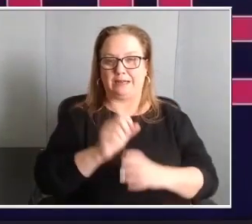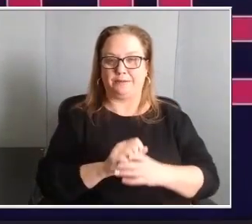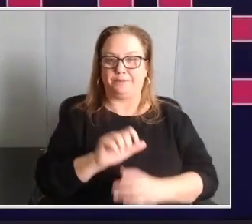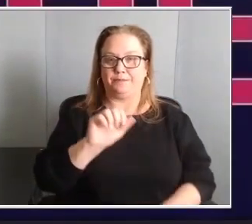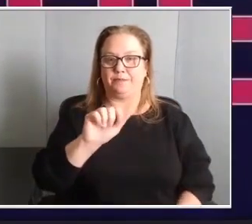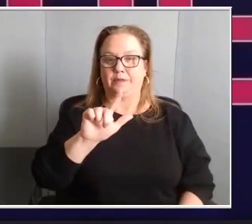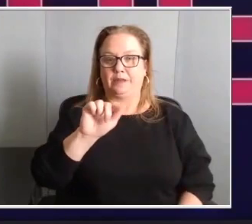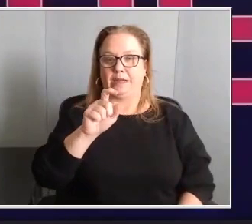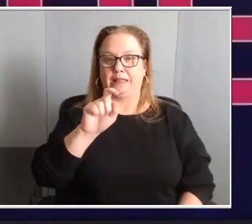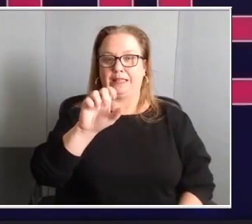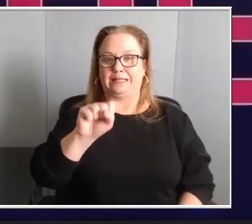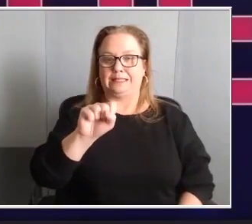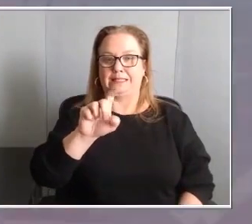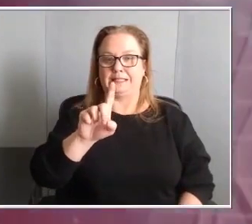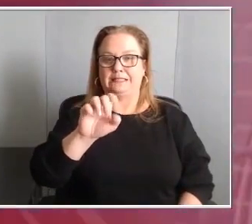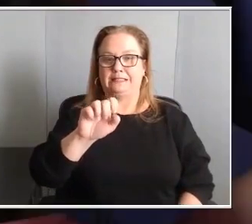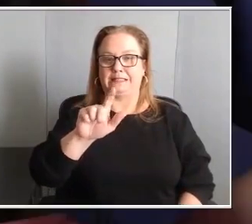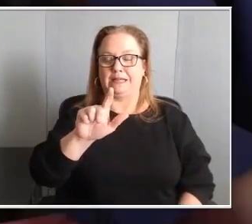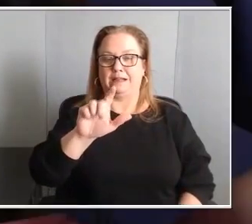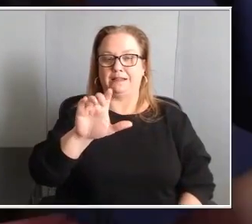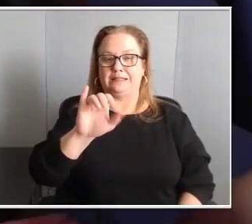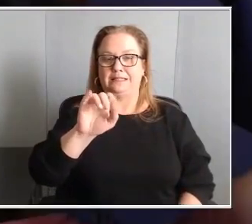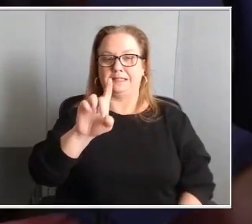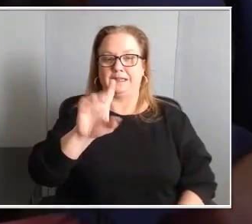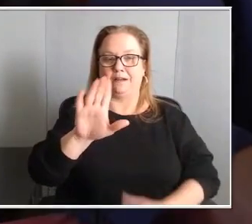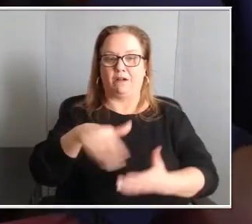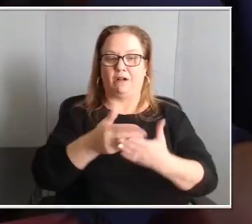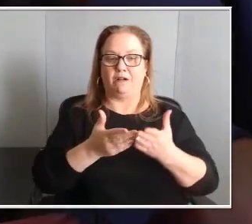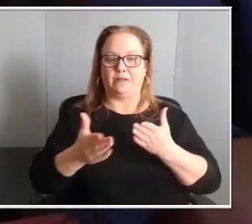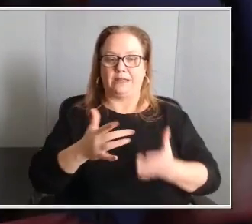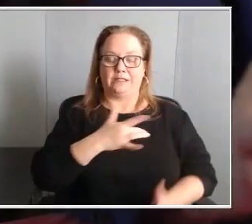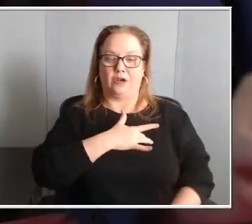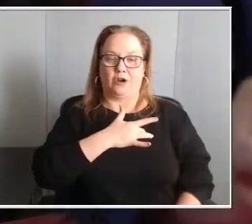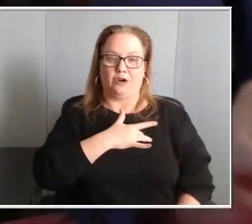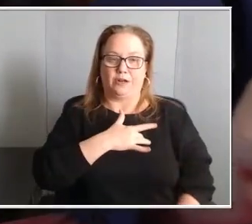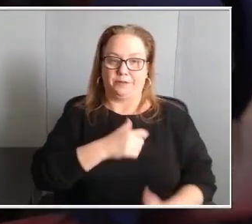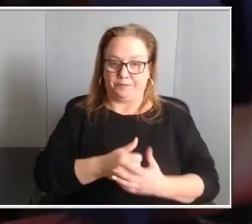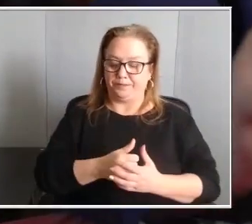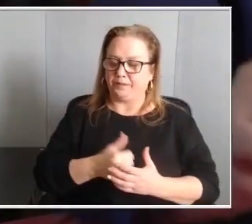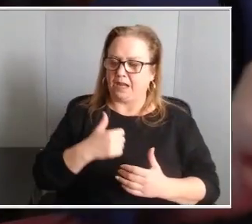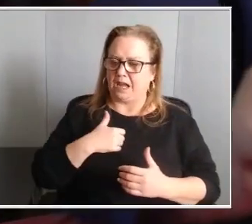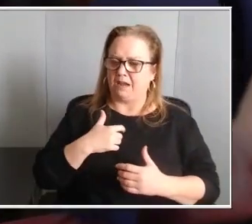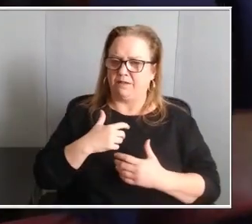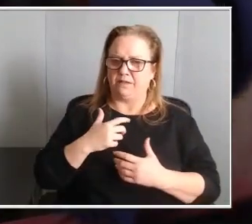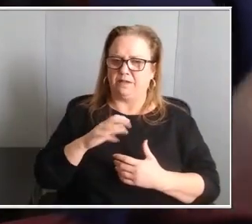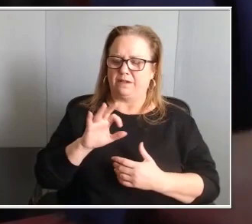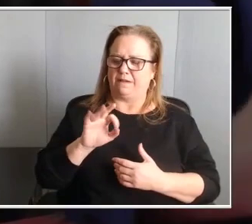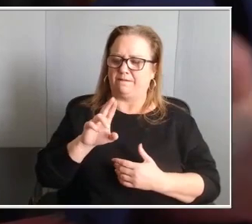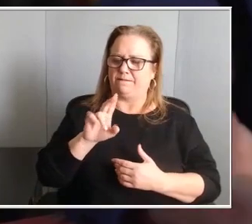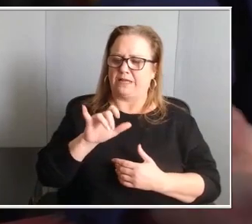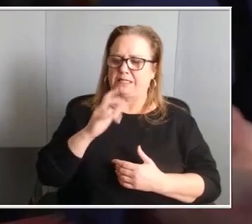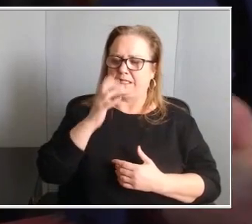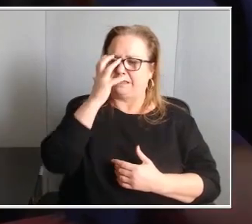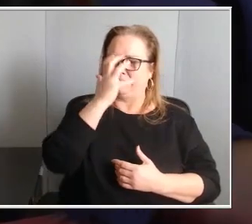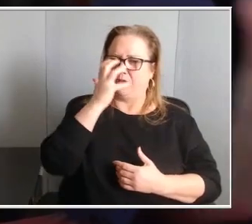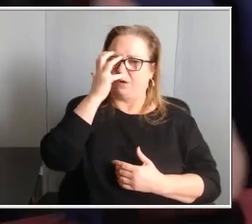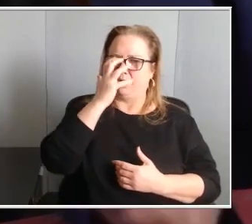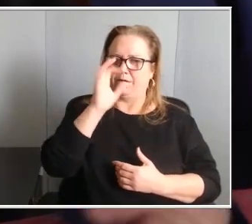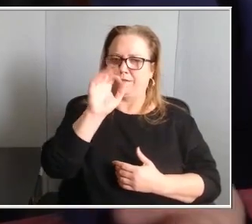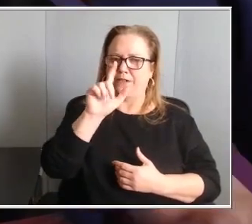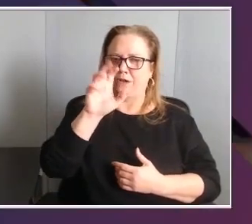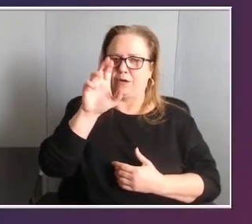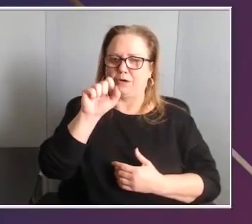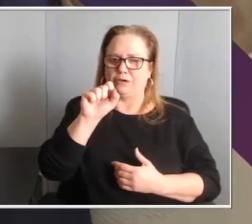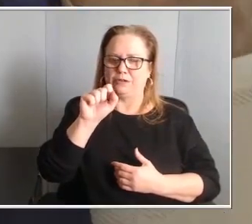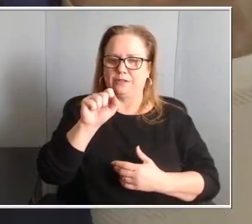Del Cid on the next All Things Heart. And I had little fuzzies or floaters. I don't know if there's a medical name for it, but